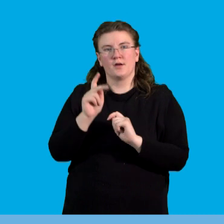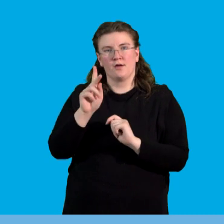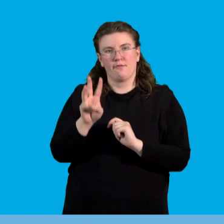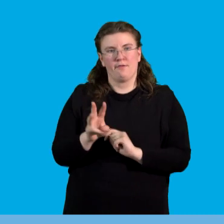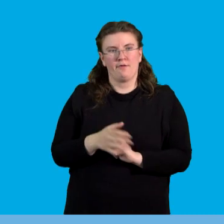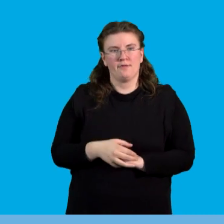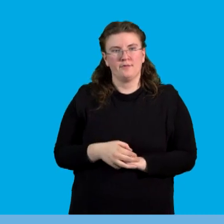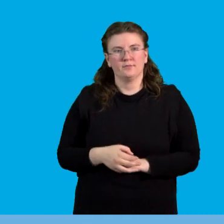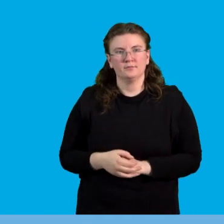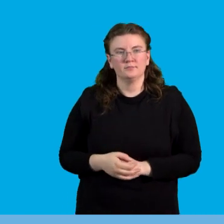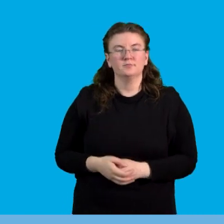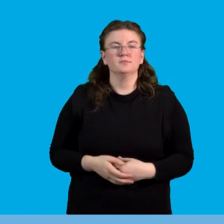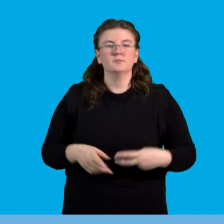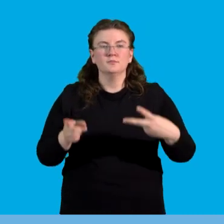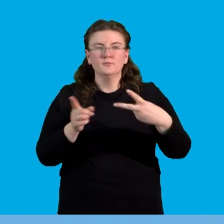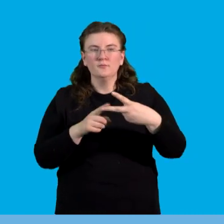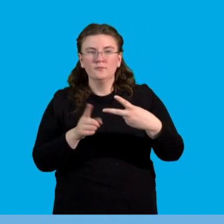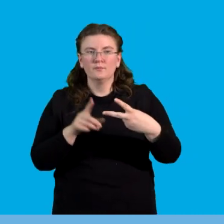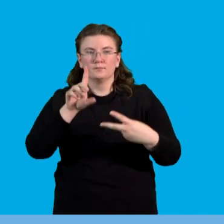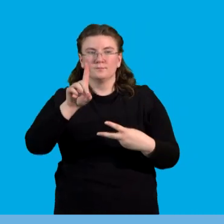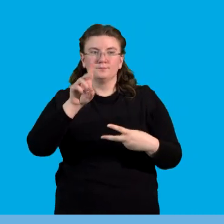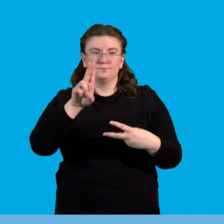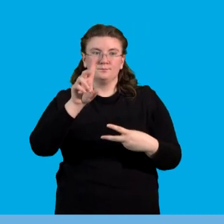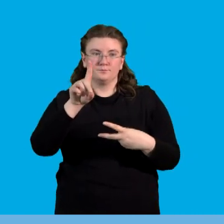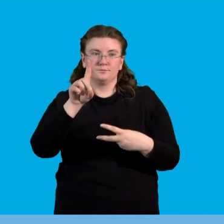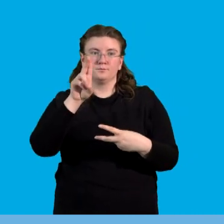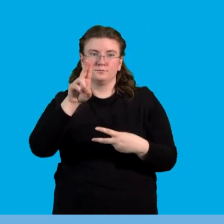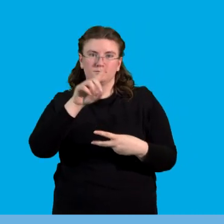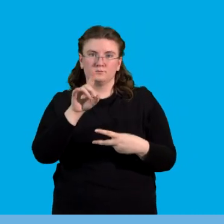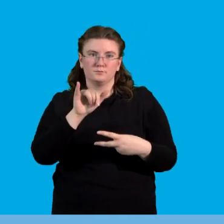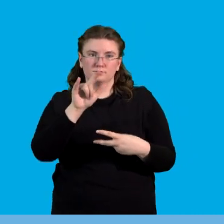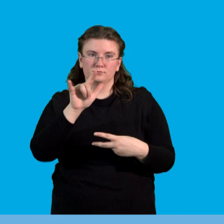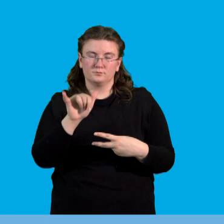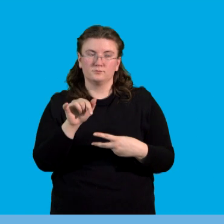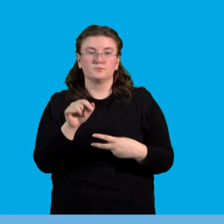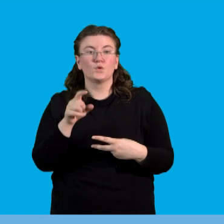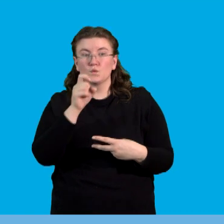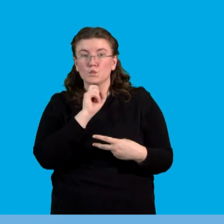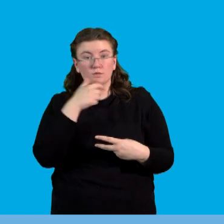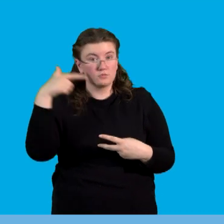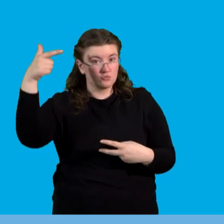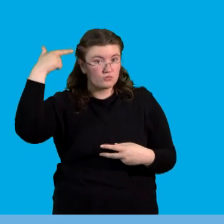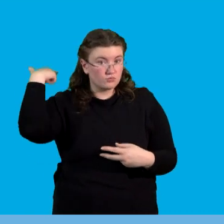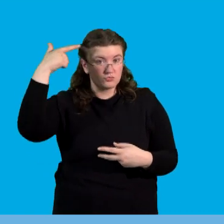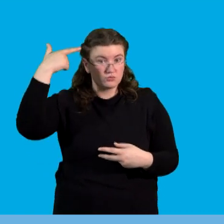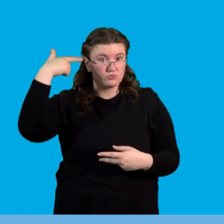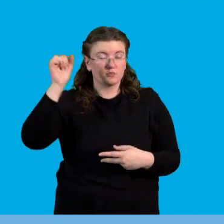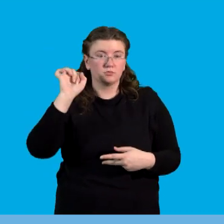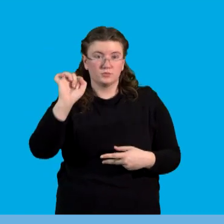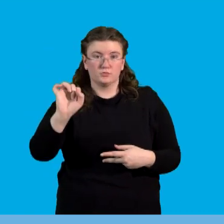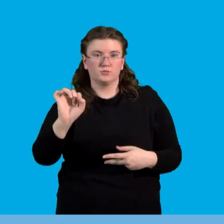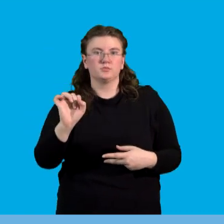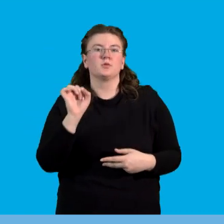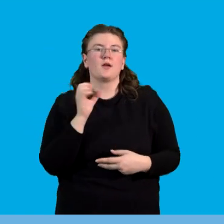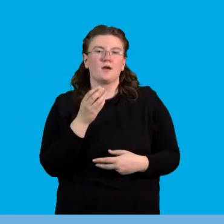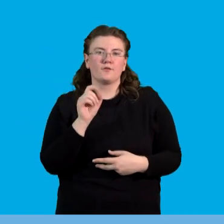2 says Duduzile uses her hairdryer labeled 1100 watts. Again, remember, this